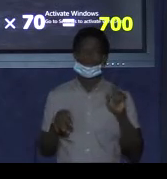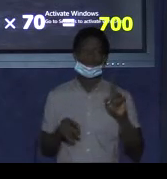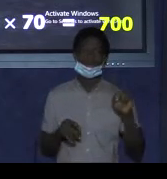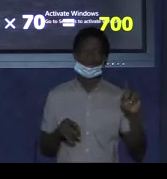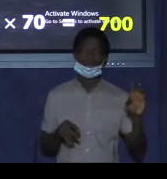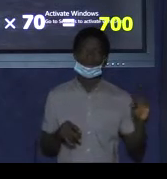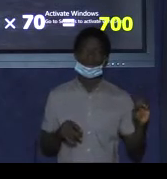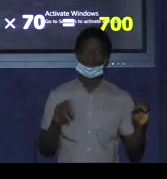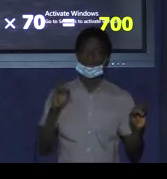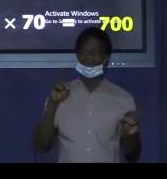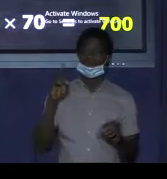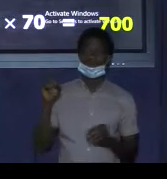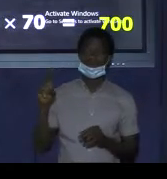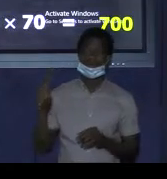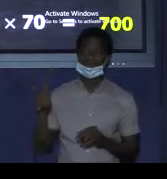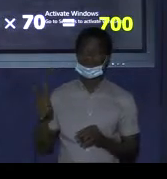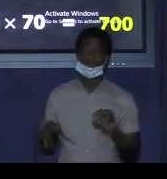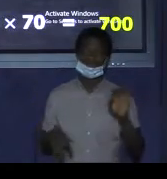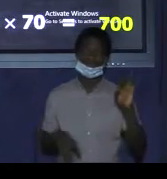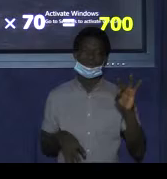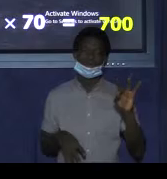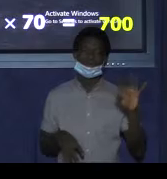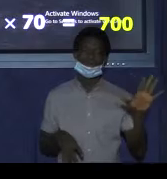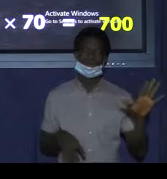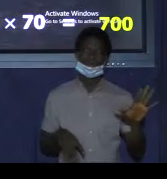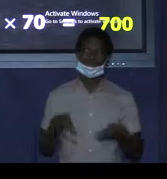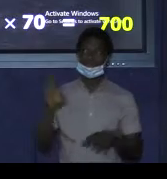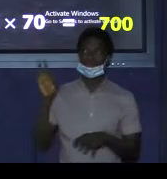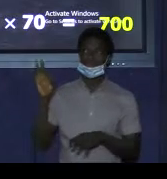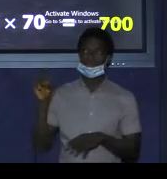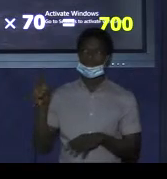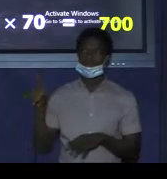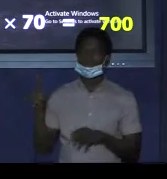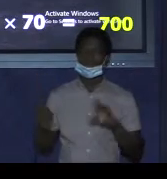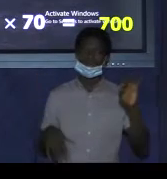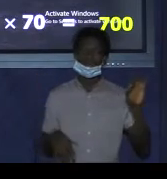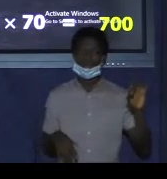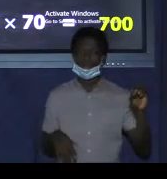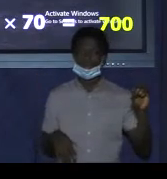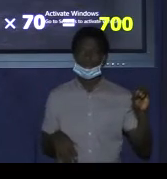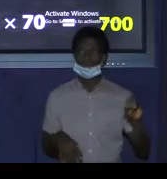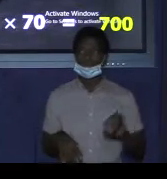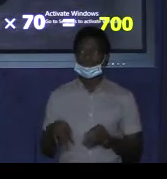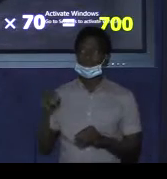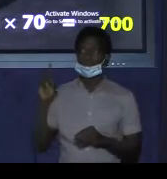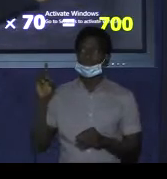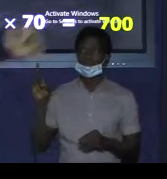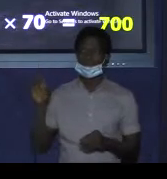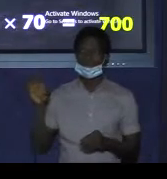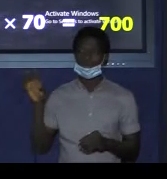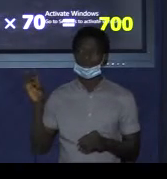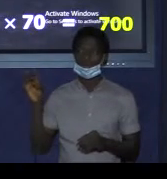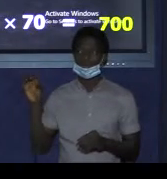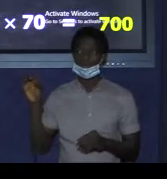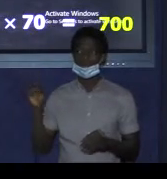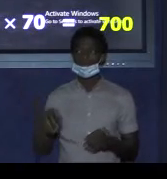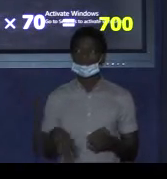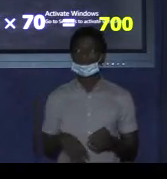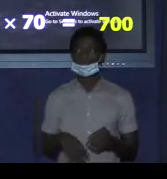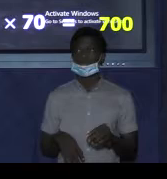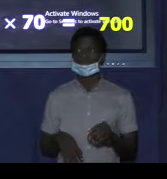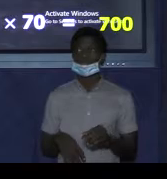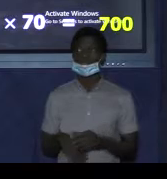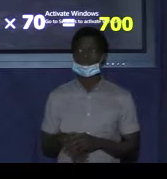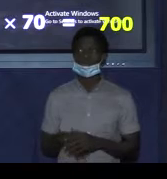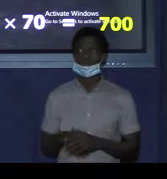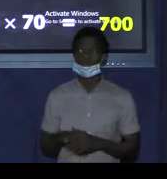137, 110, 112, 85, 91, 80, 180 for 3